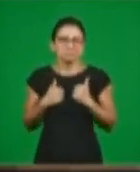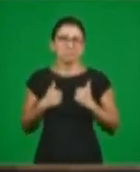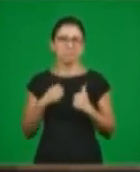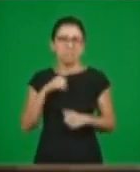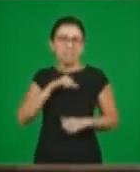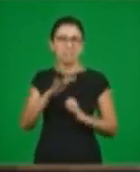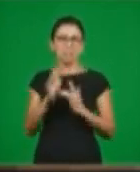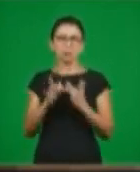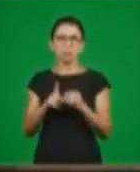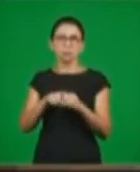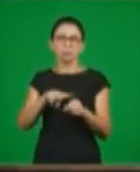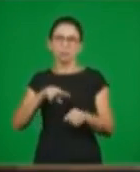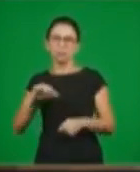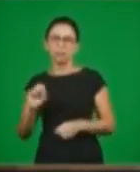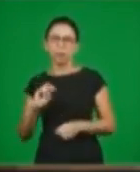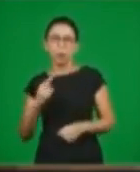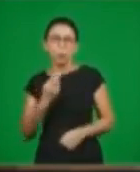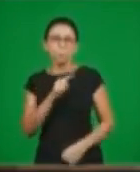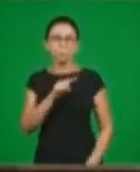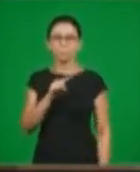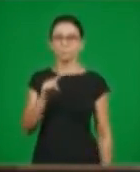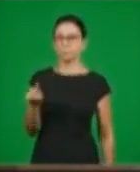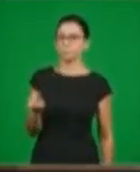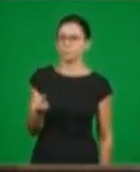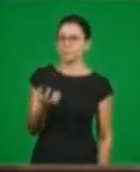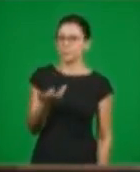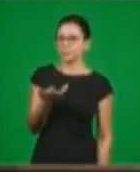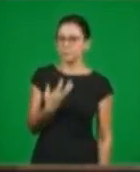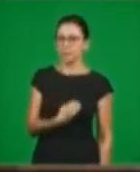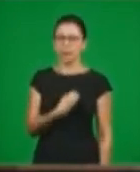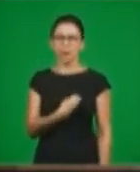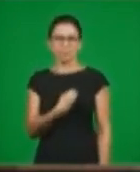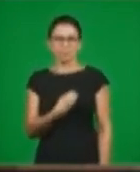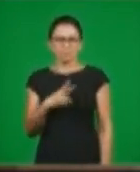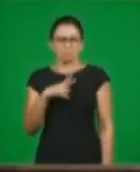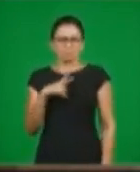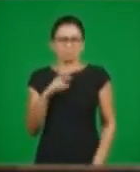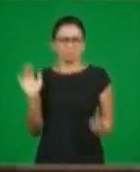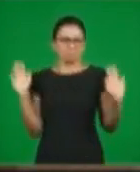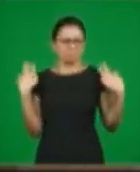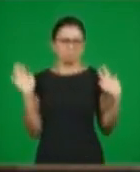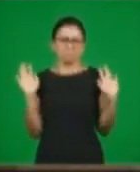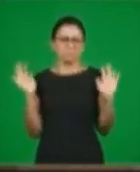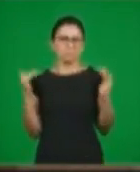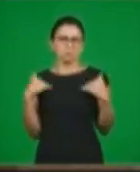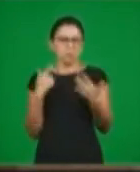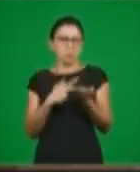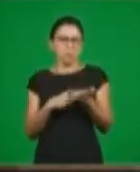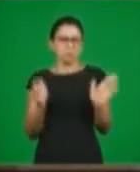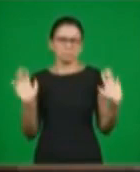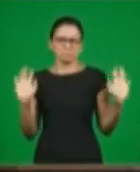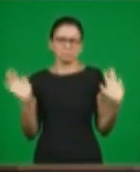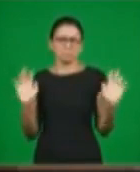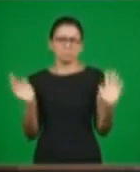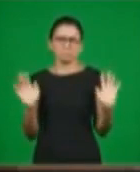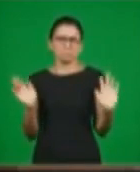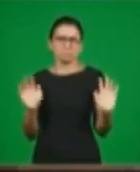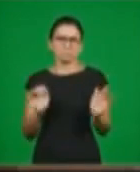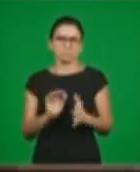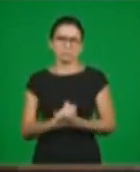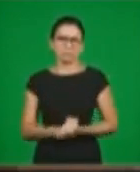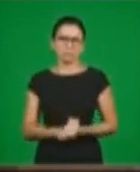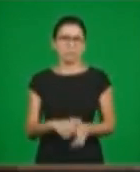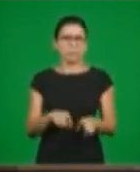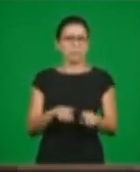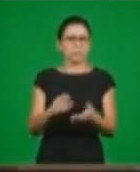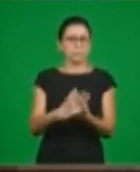that the Jesus is soon to come. What they want to live their life. And not only the ones that are